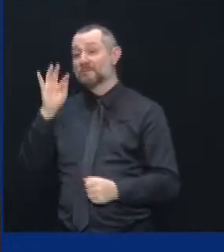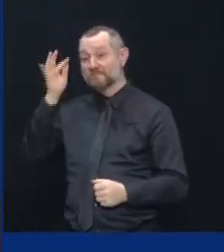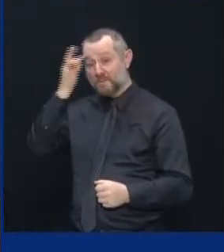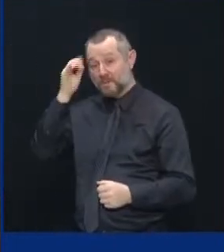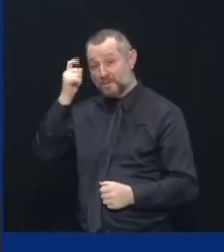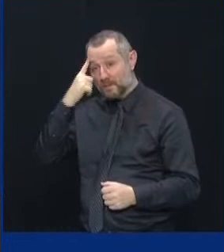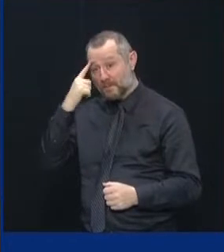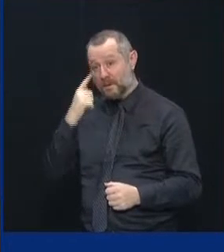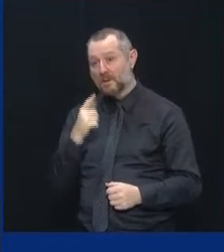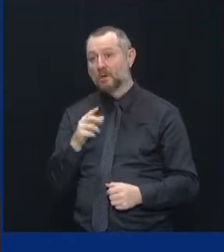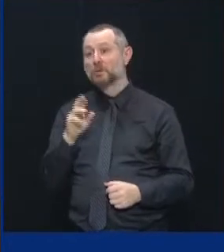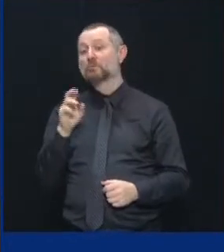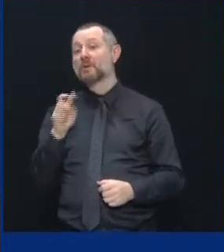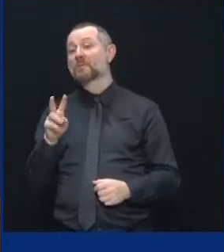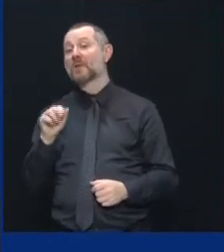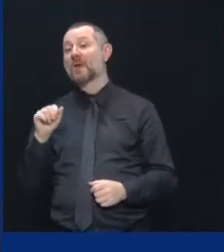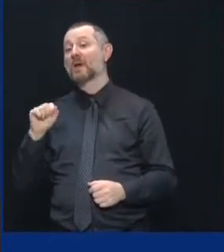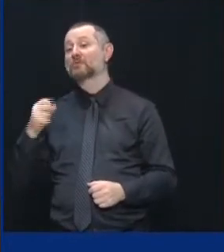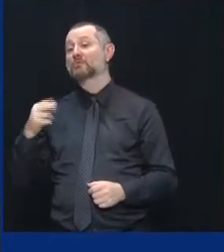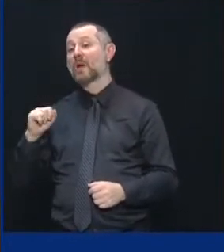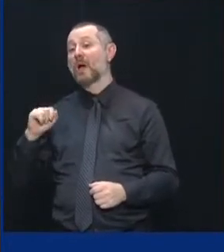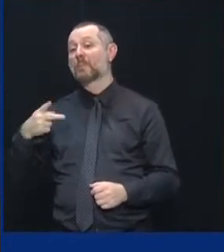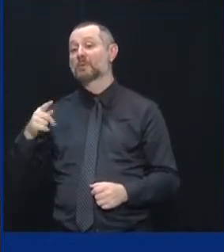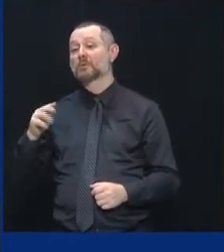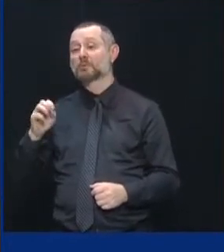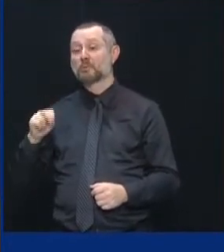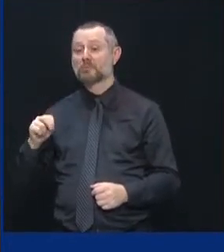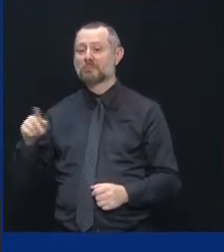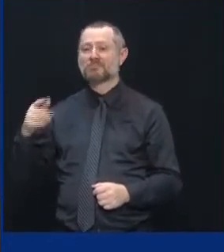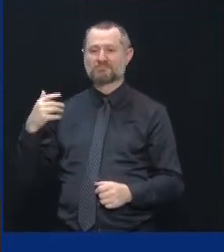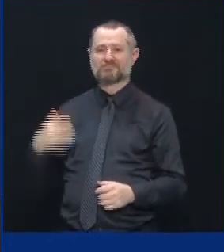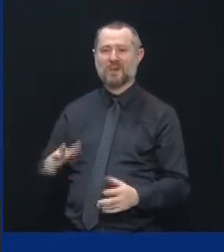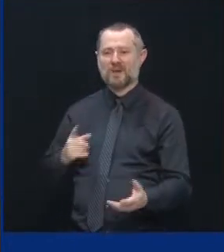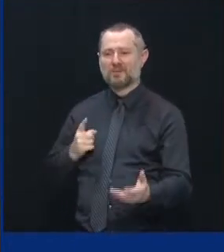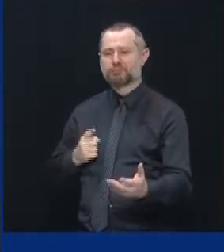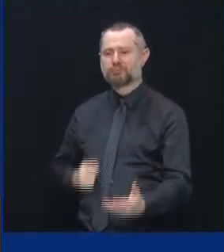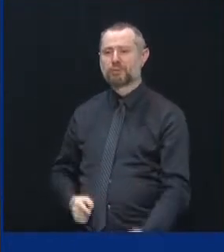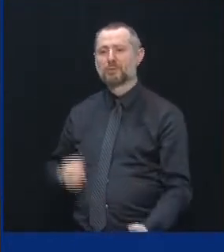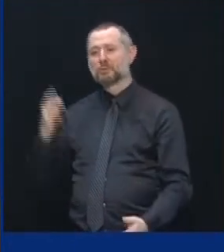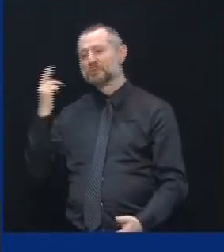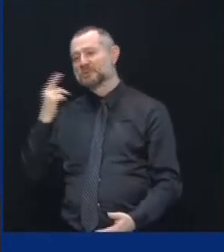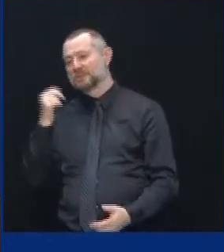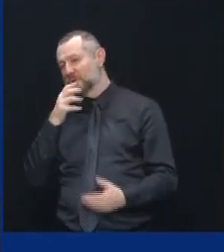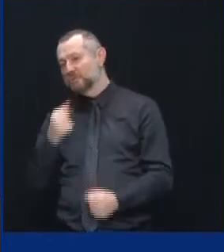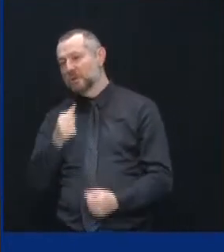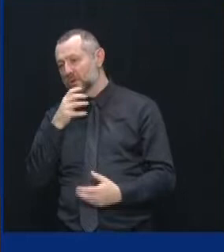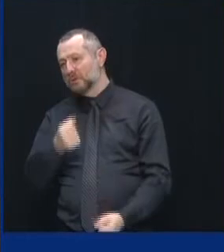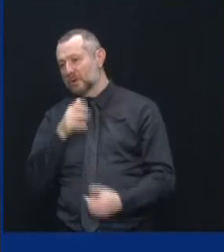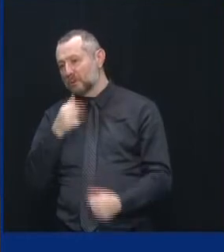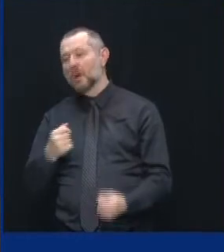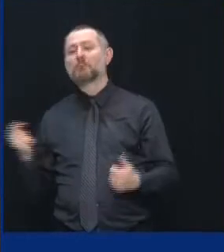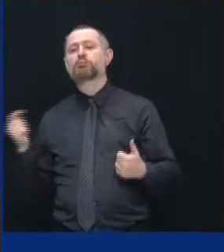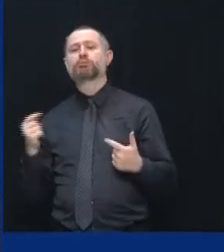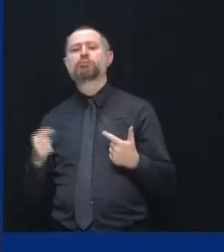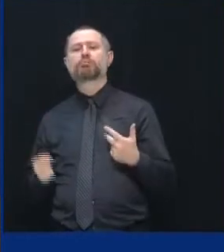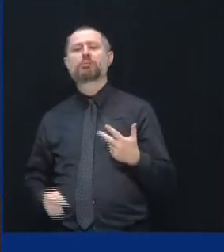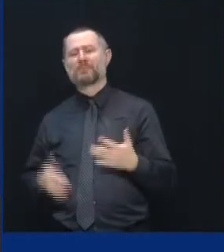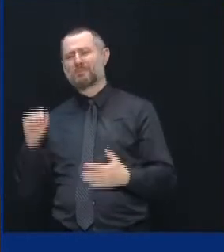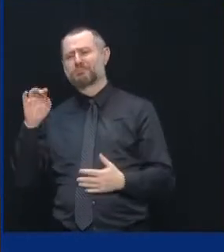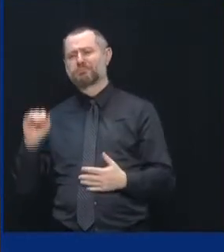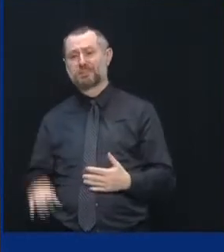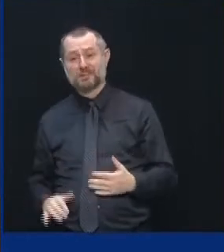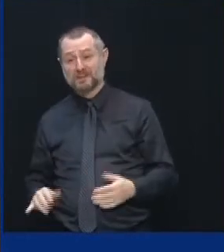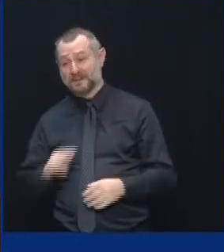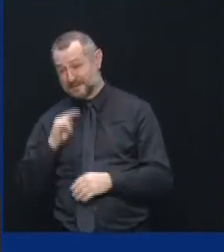Reverend Sharpton spoke to this. There are many reasons why there's a lack of trust in the system, lack of trust in government. And that's a national